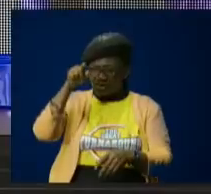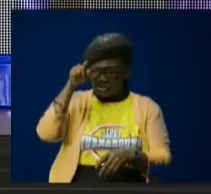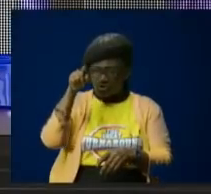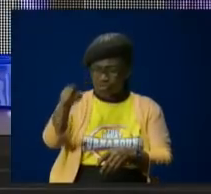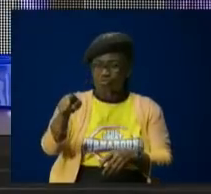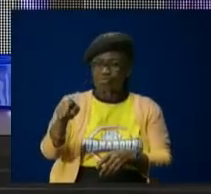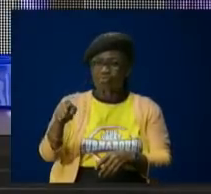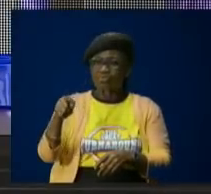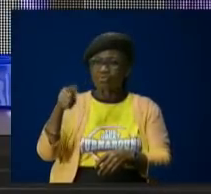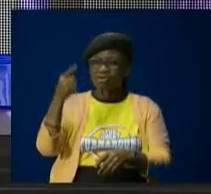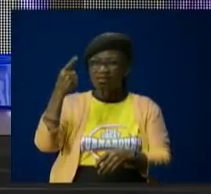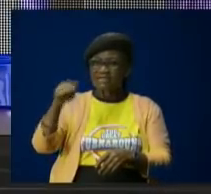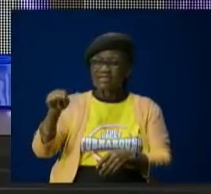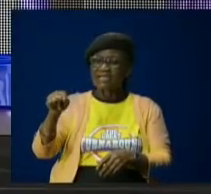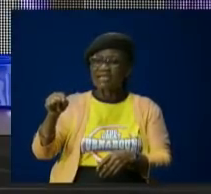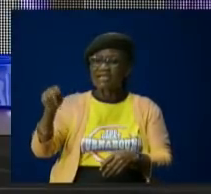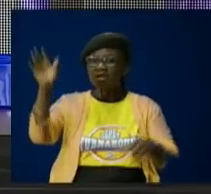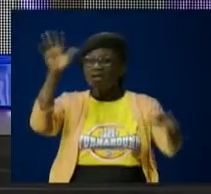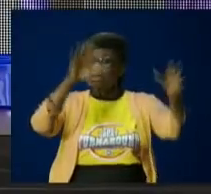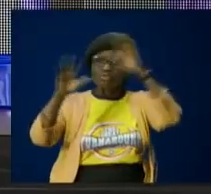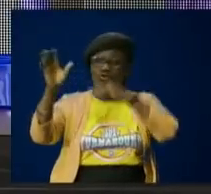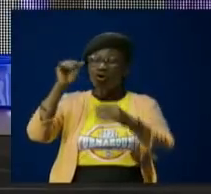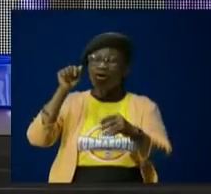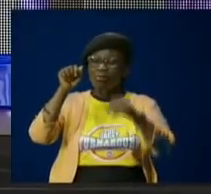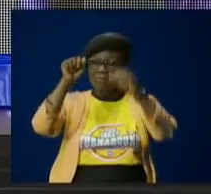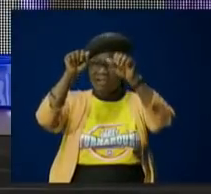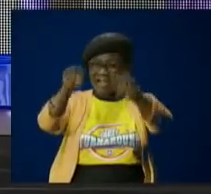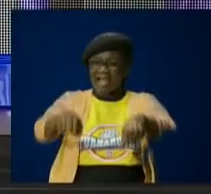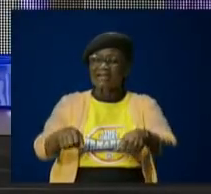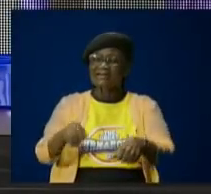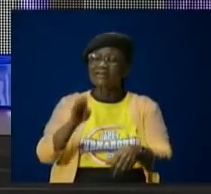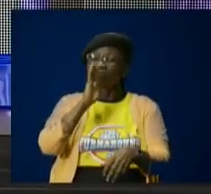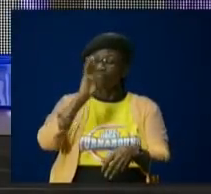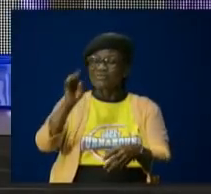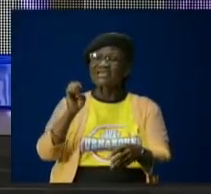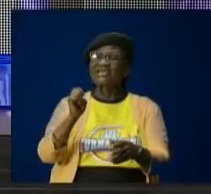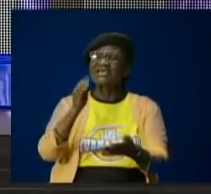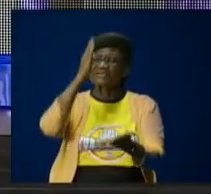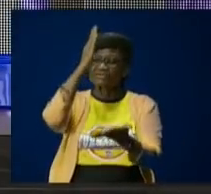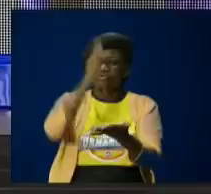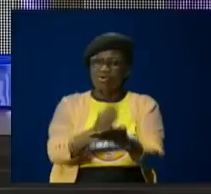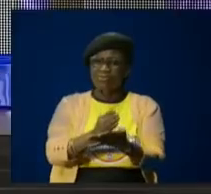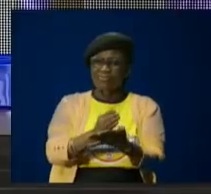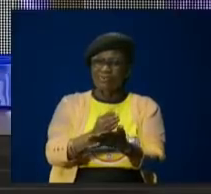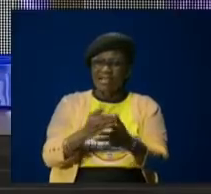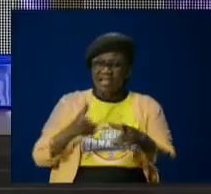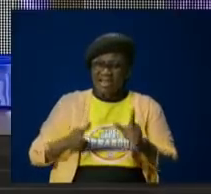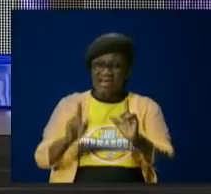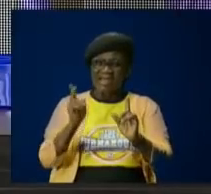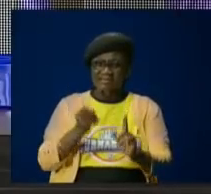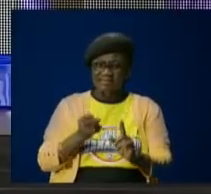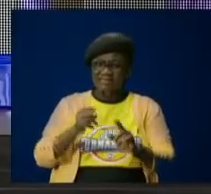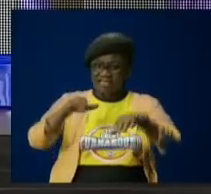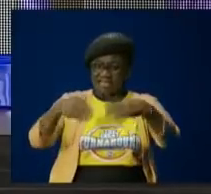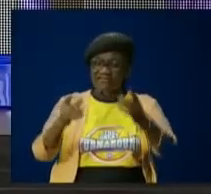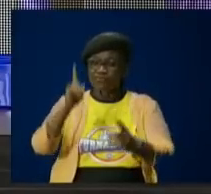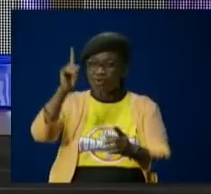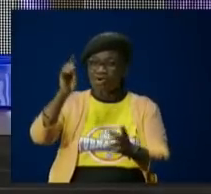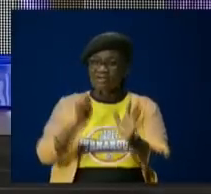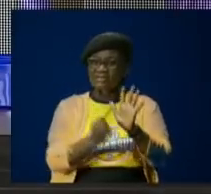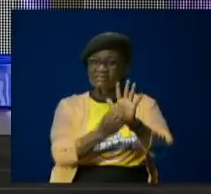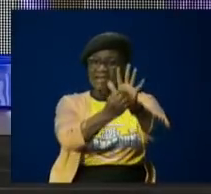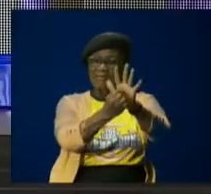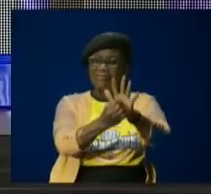The storm can be stilled. Let's give just one example we'll do. Daniel chapter 6.